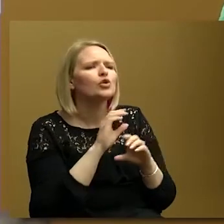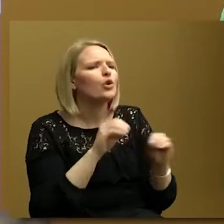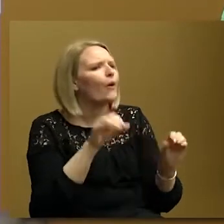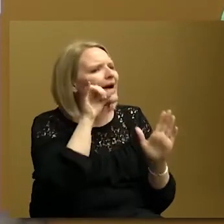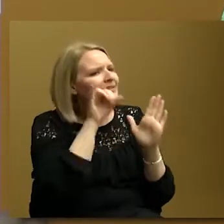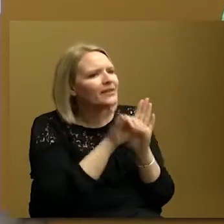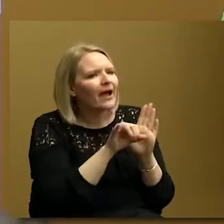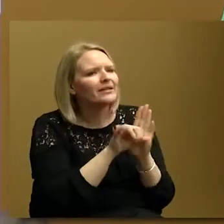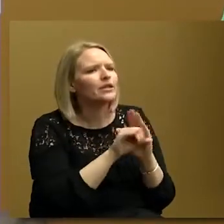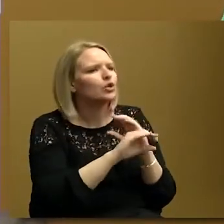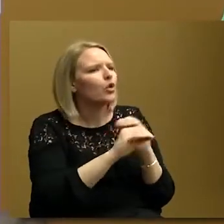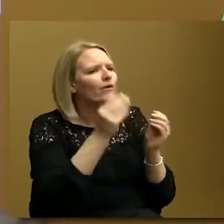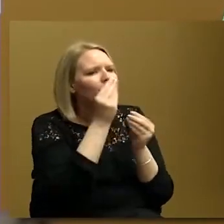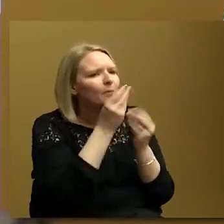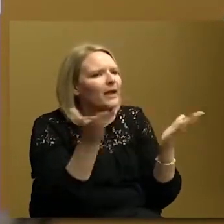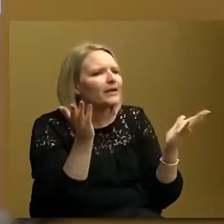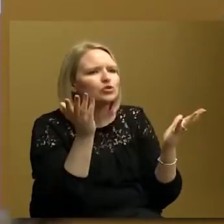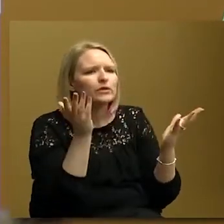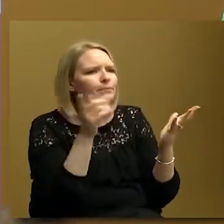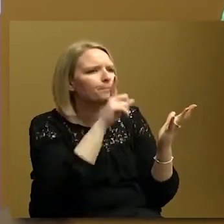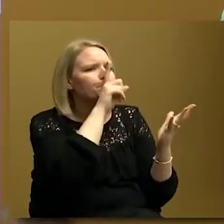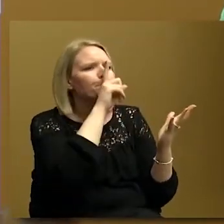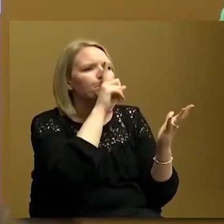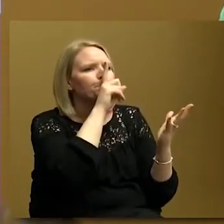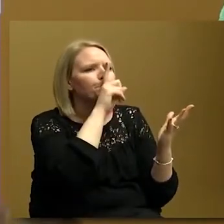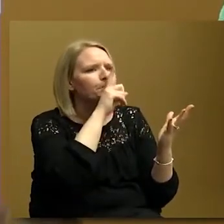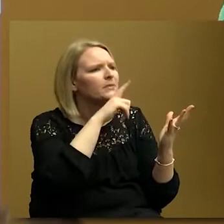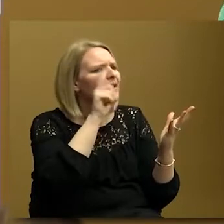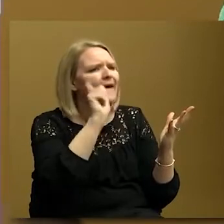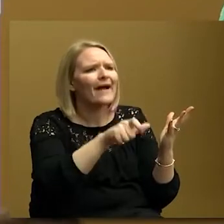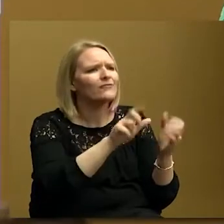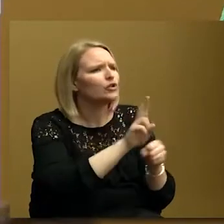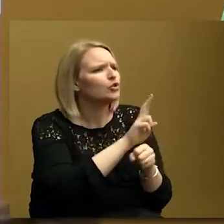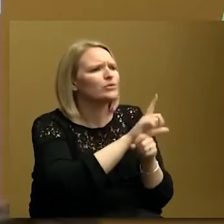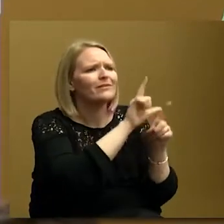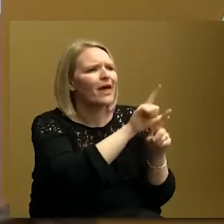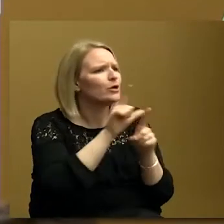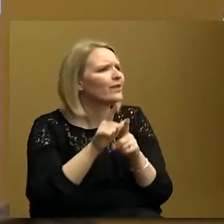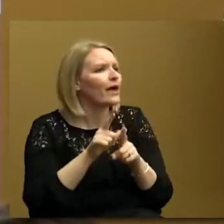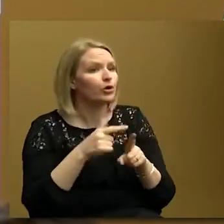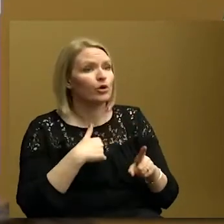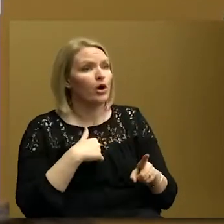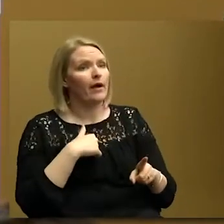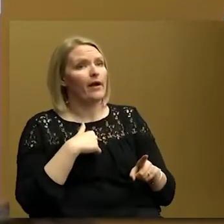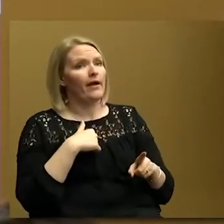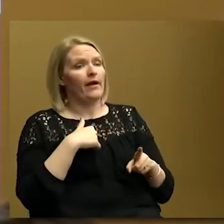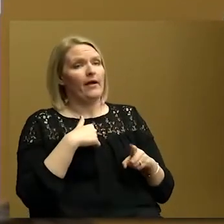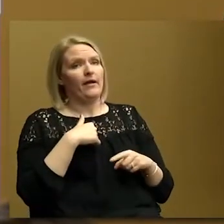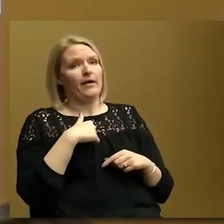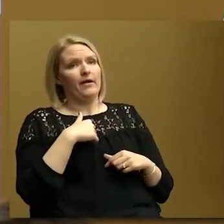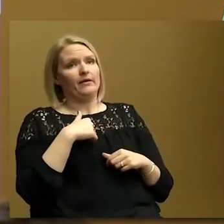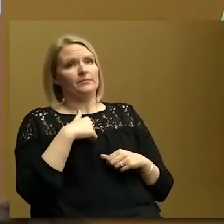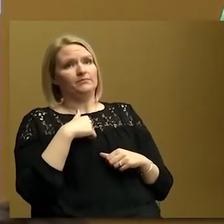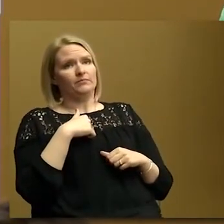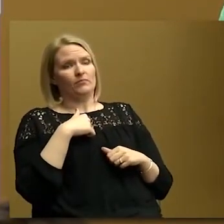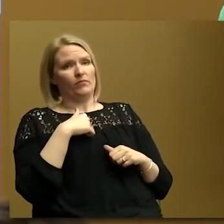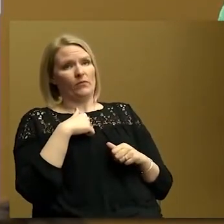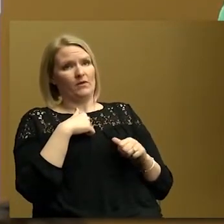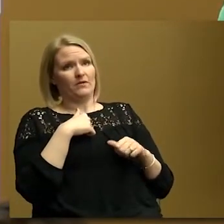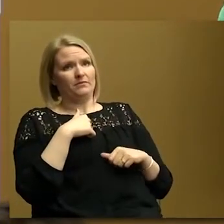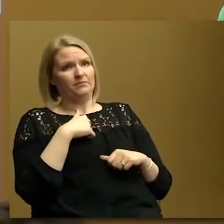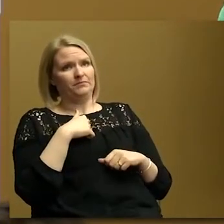identifiable information, you don't have to use child initials. Right. I don't believe there's